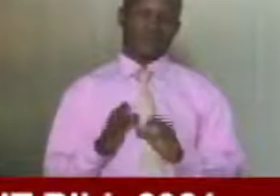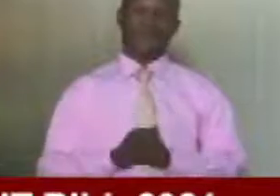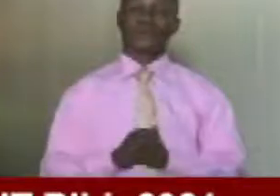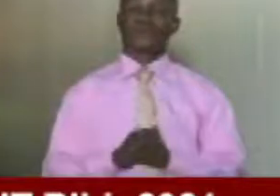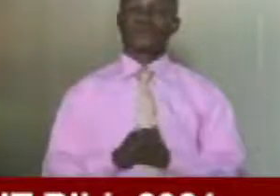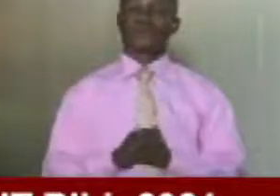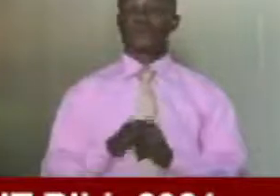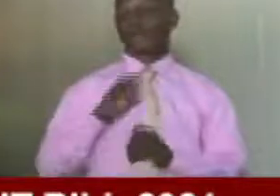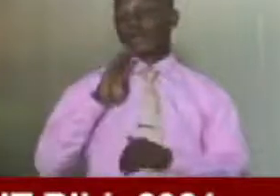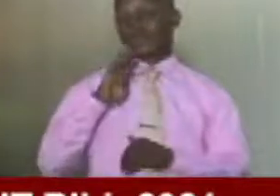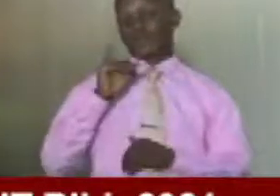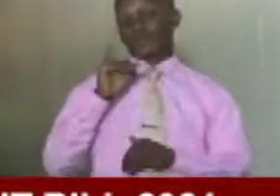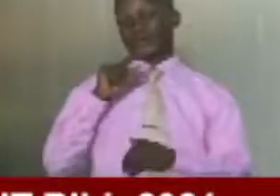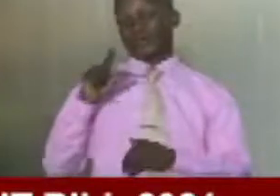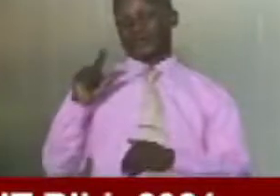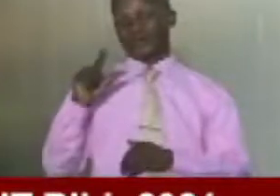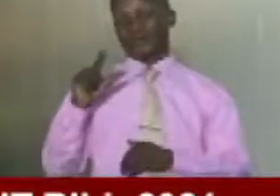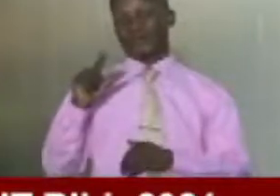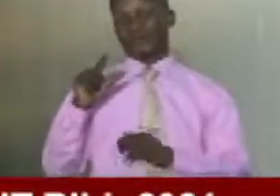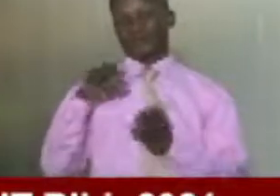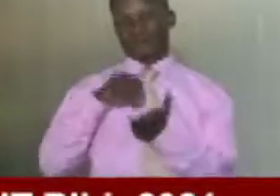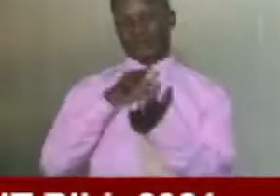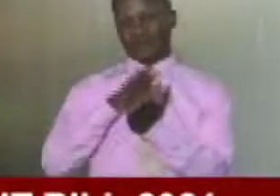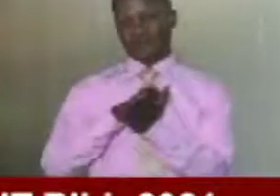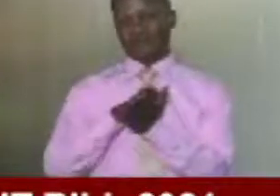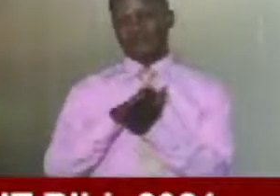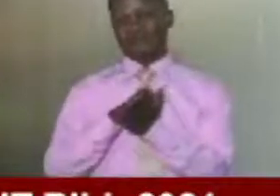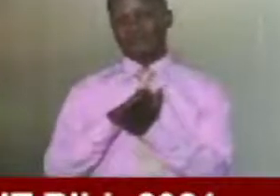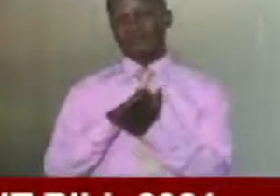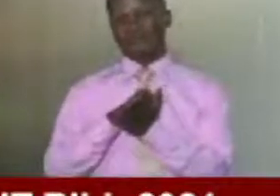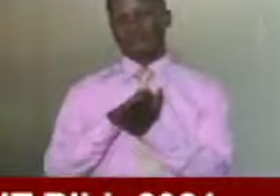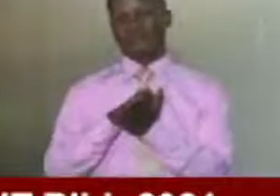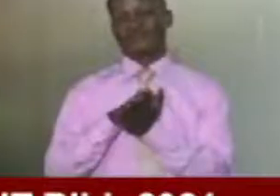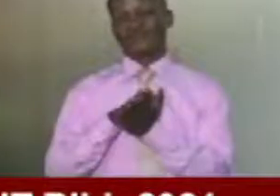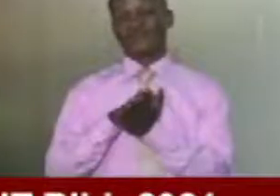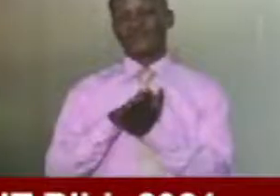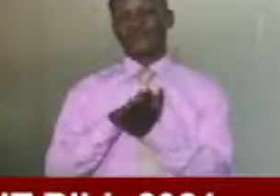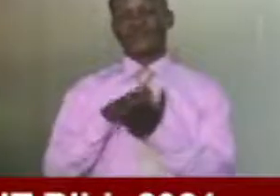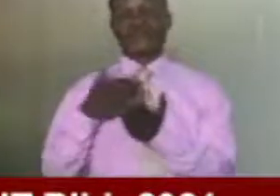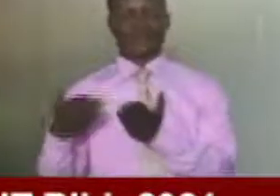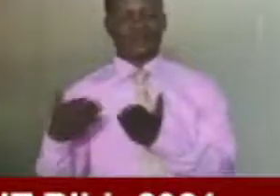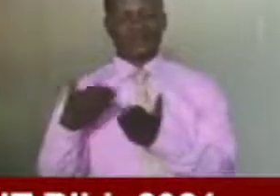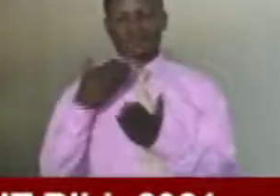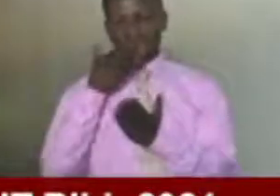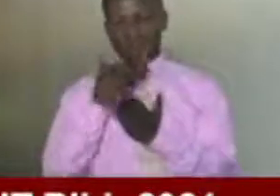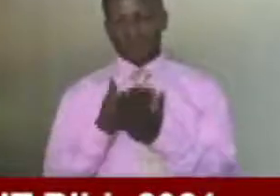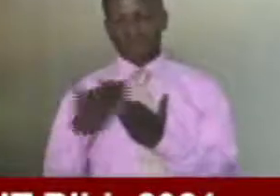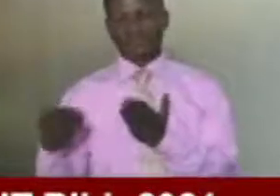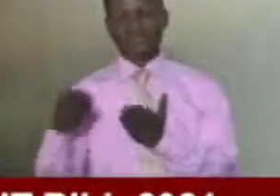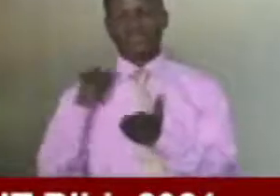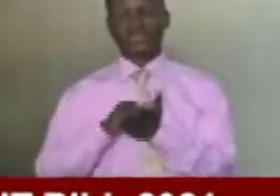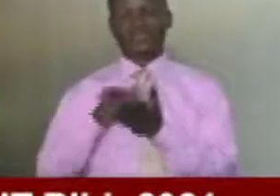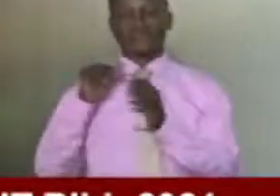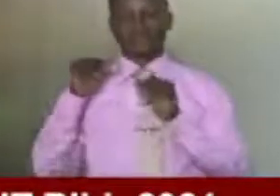The bill contains quite a lot of good things that can enhance